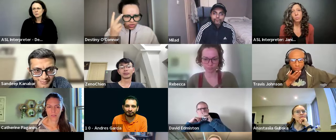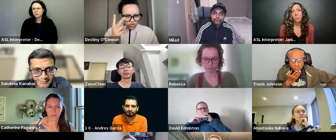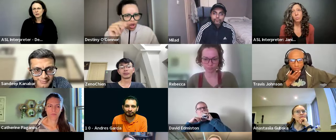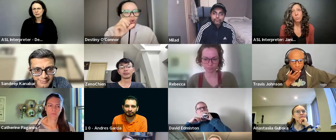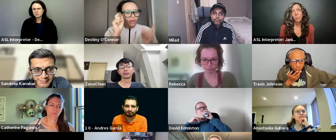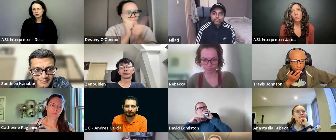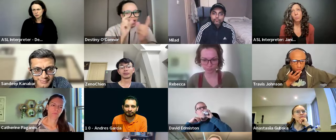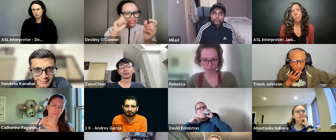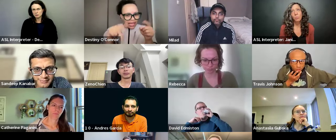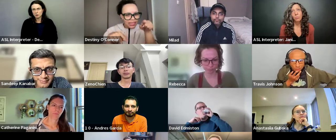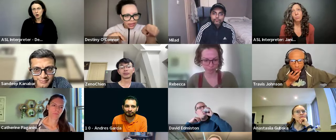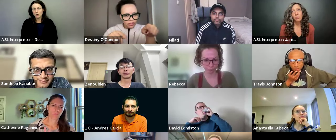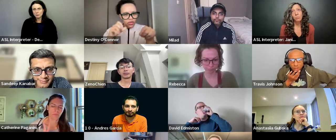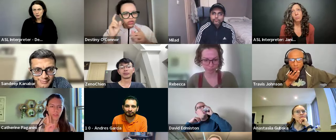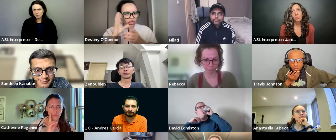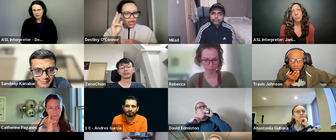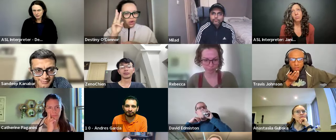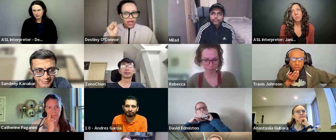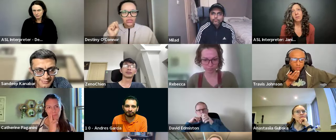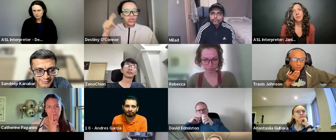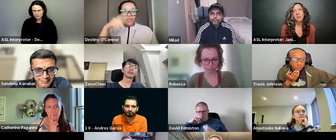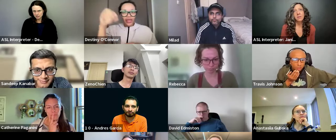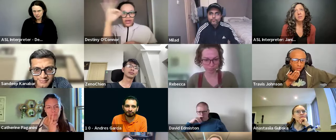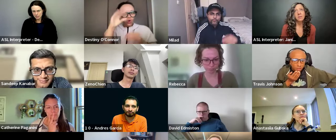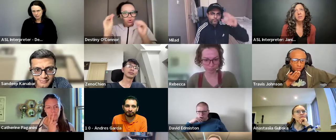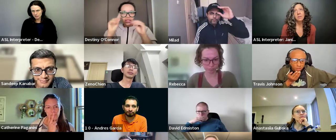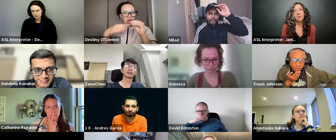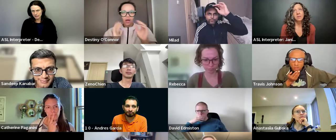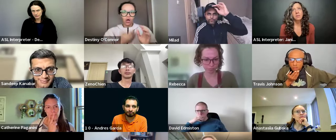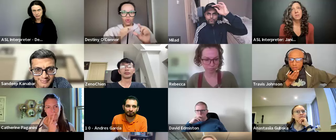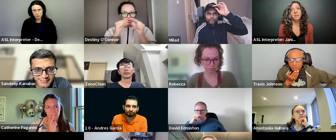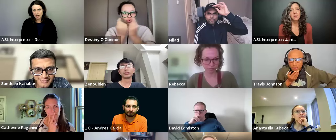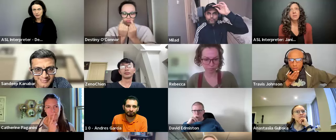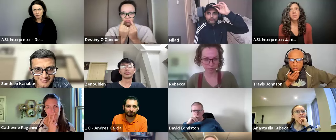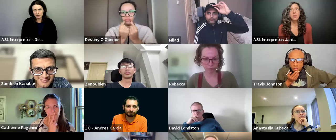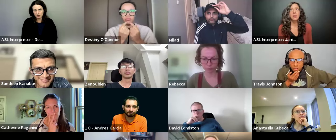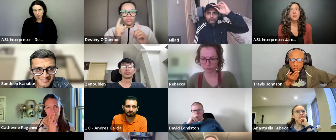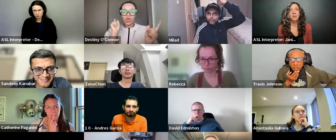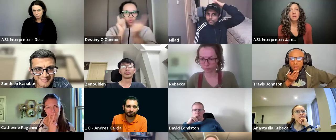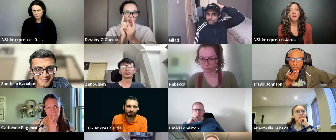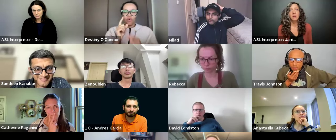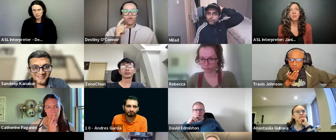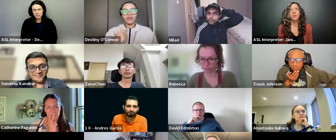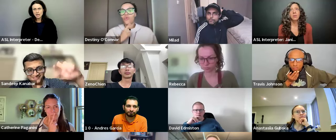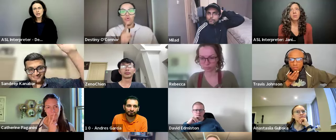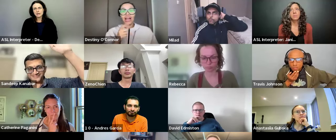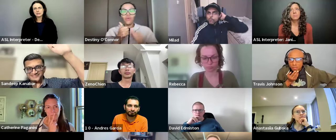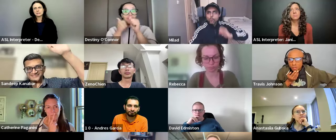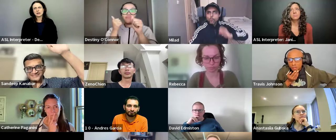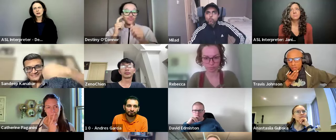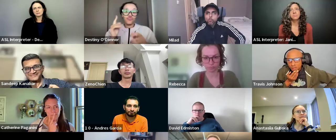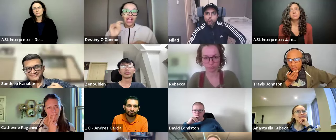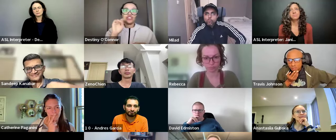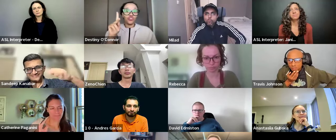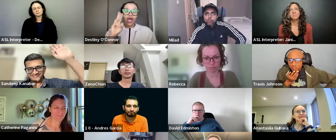Jay's saying at least one or two people. Oh, we met them, Destiny's saying, but like they didn't know anything about our group.